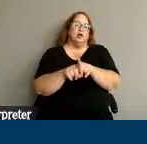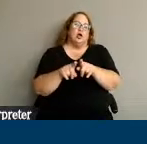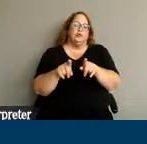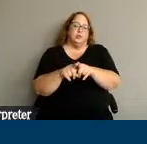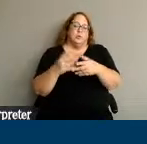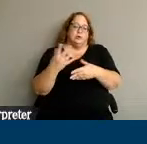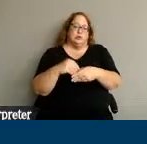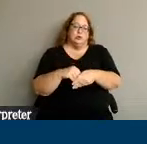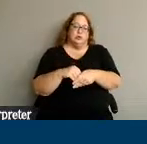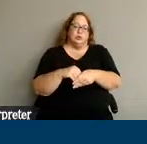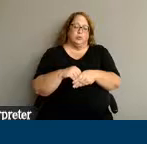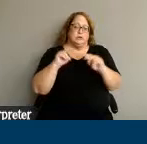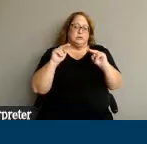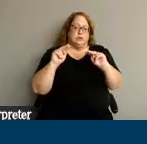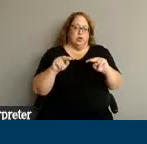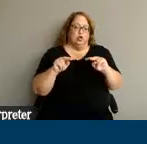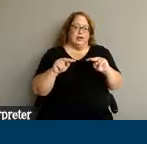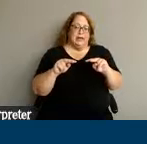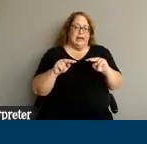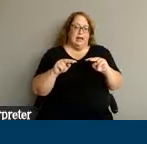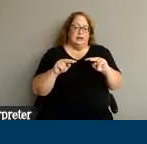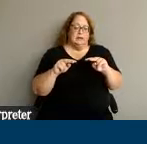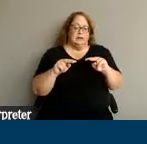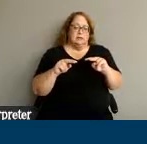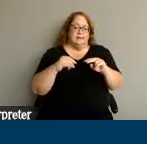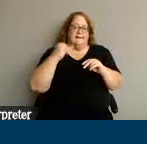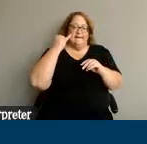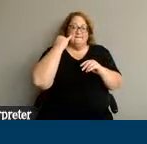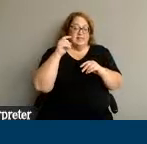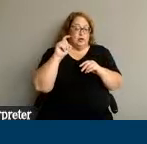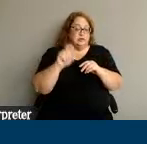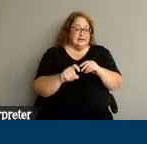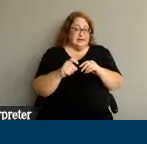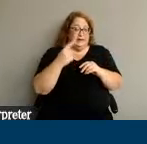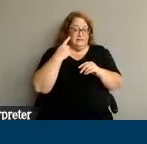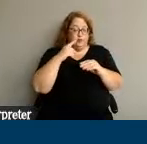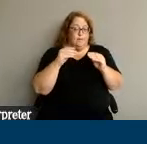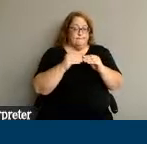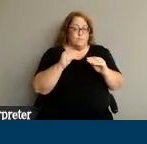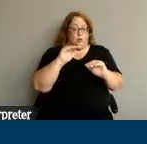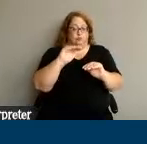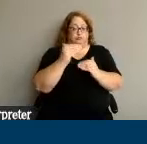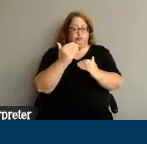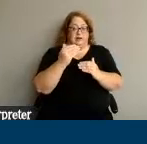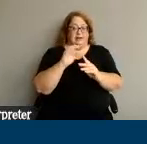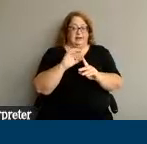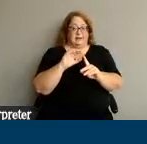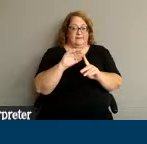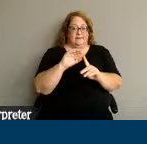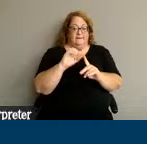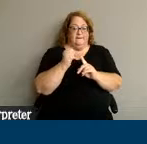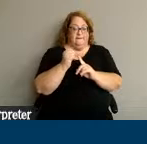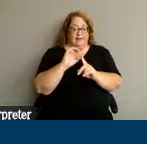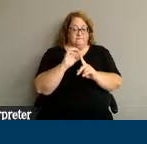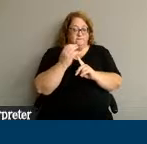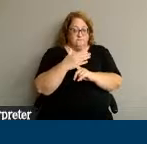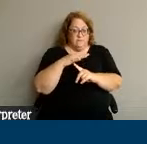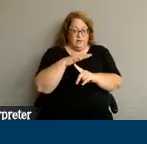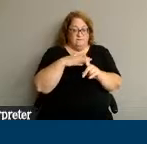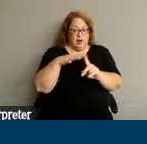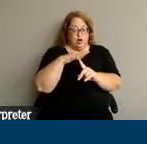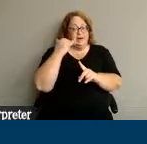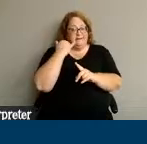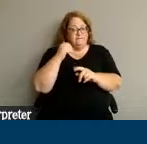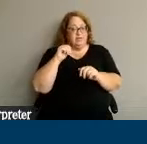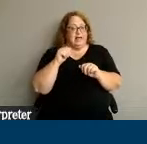also includes us taking a look at if there is a need for a more restrictive environment and if those services can be met where